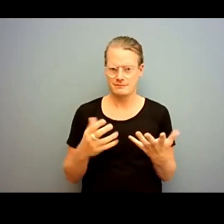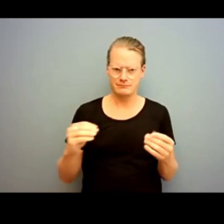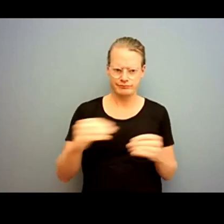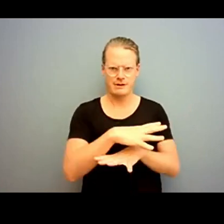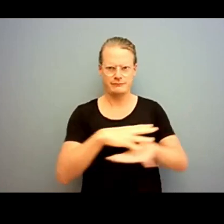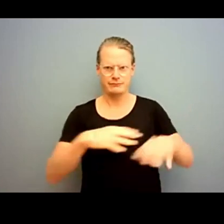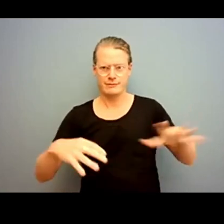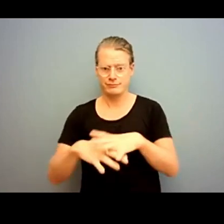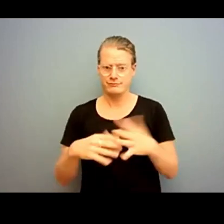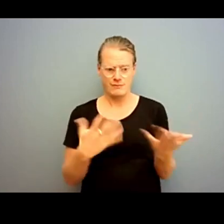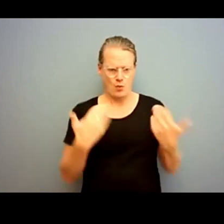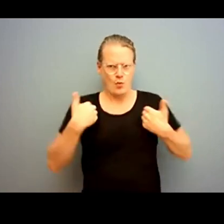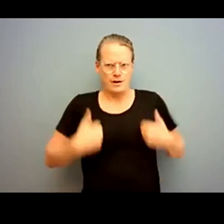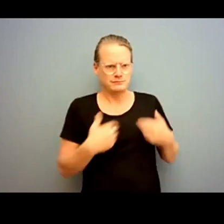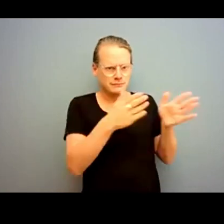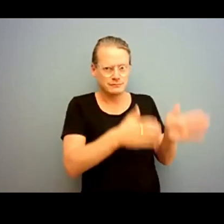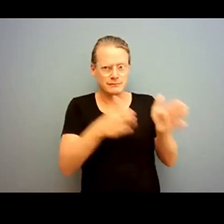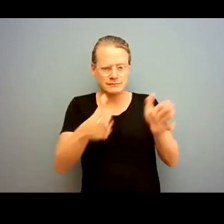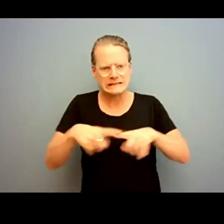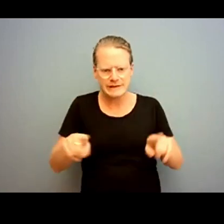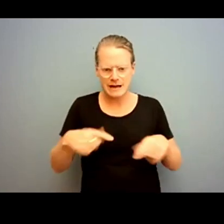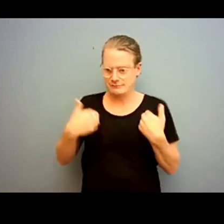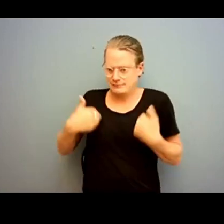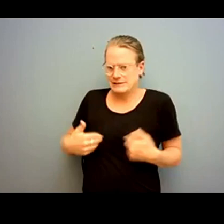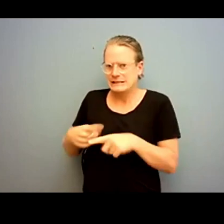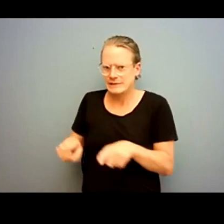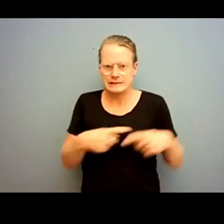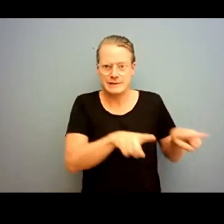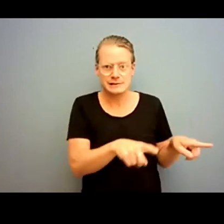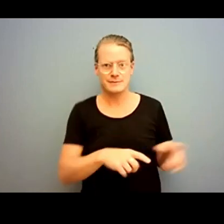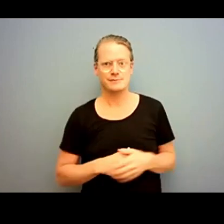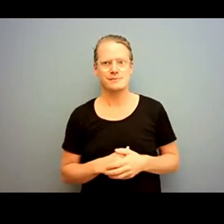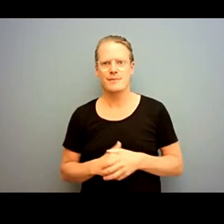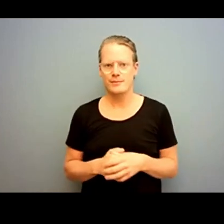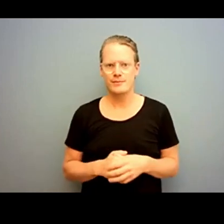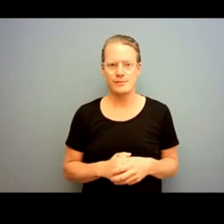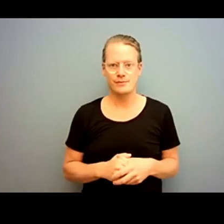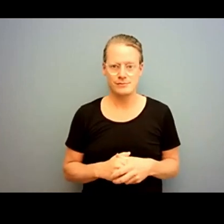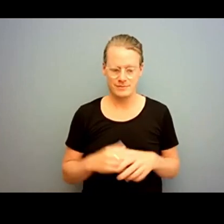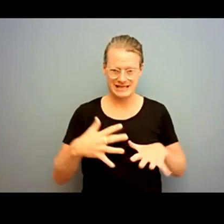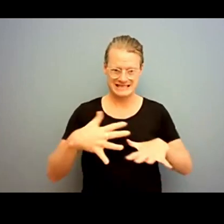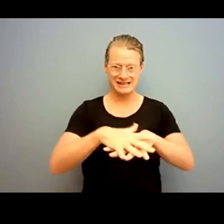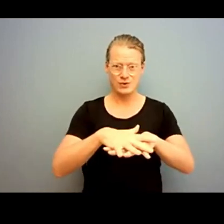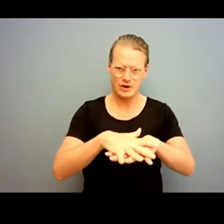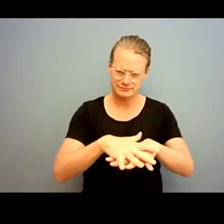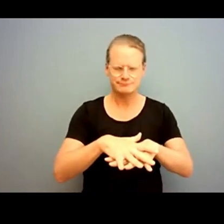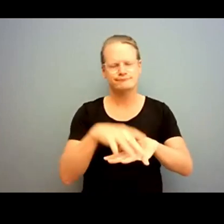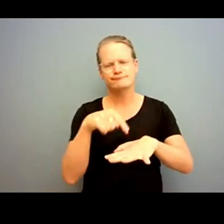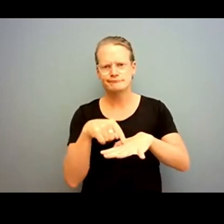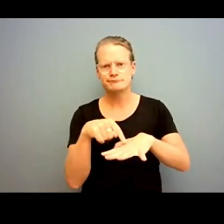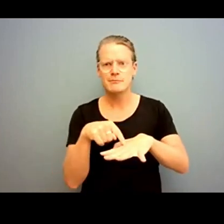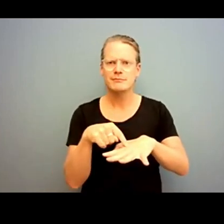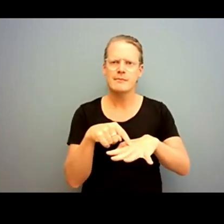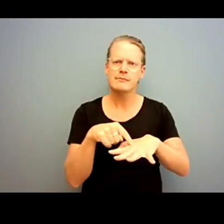real value of intersectionality is that it forces us to face these deeper and often uncomfortable